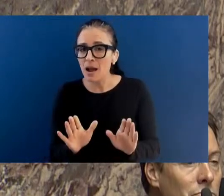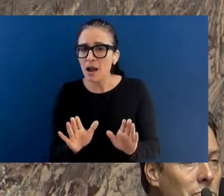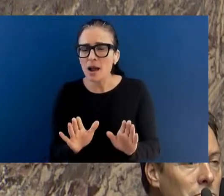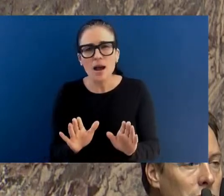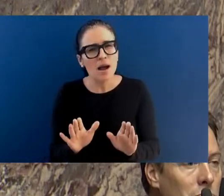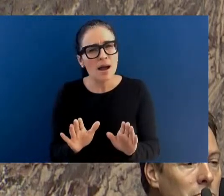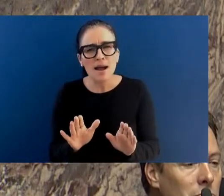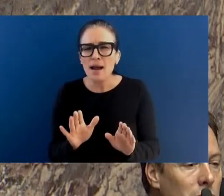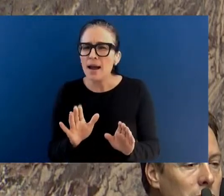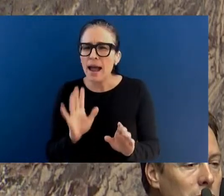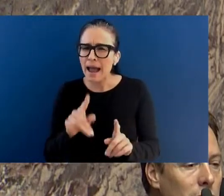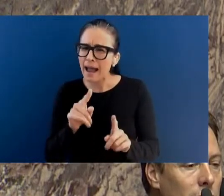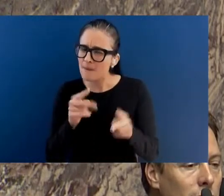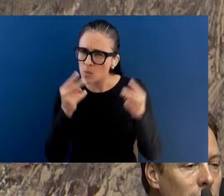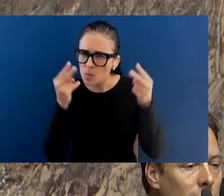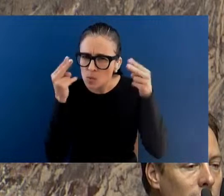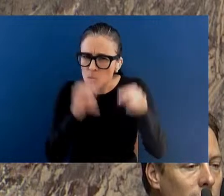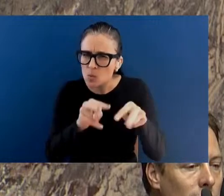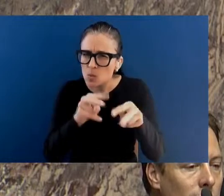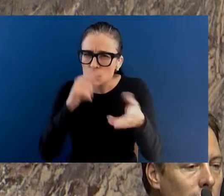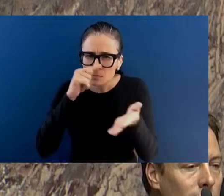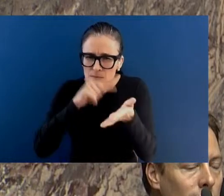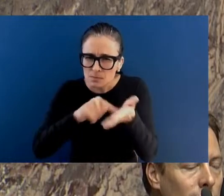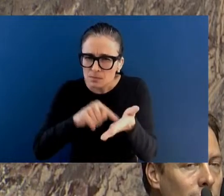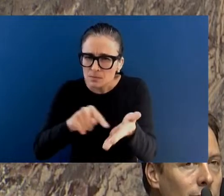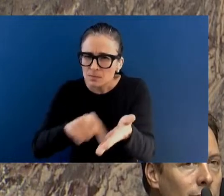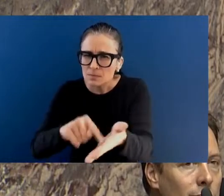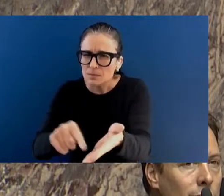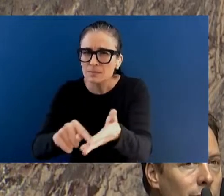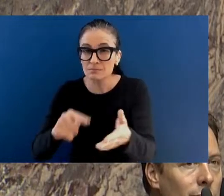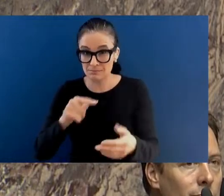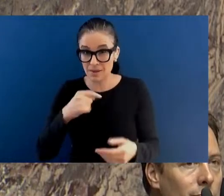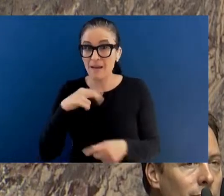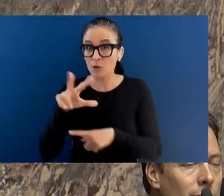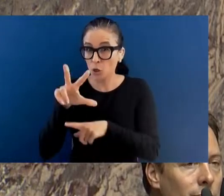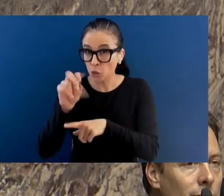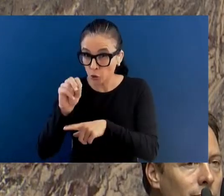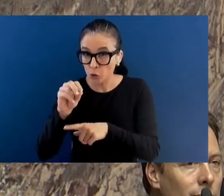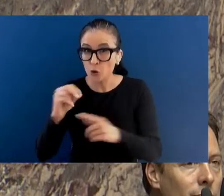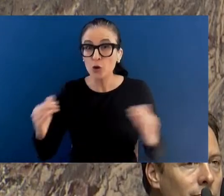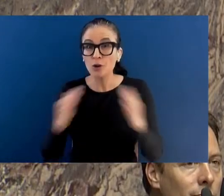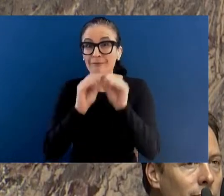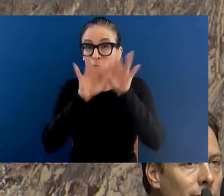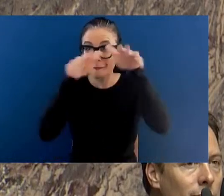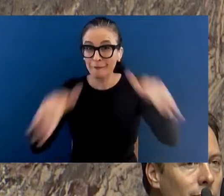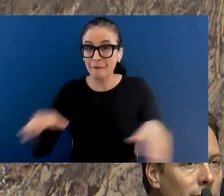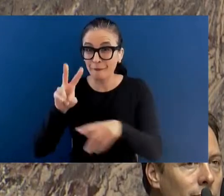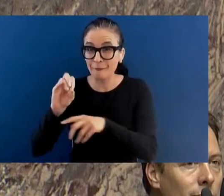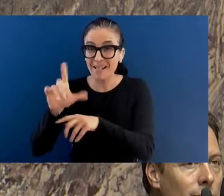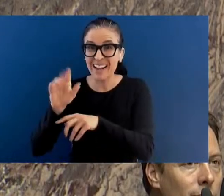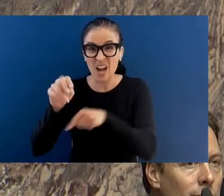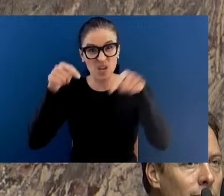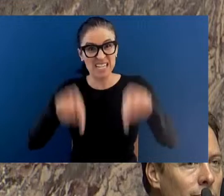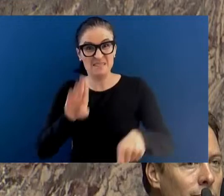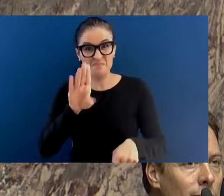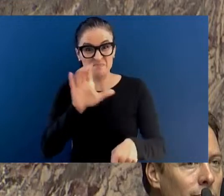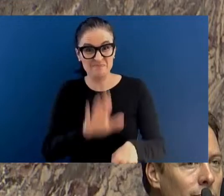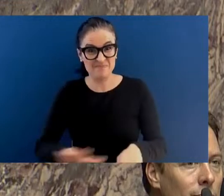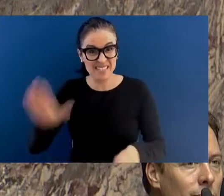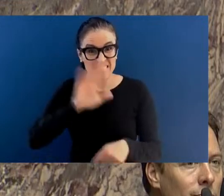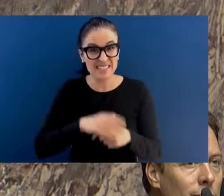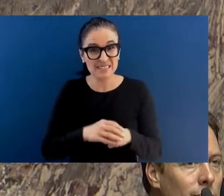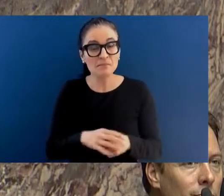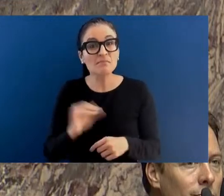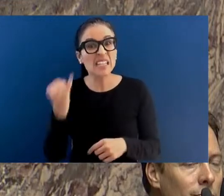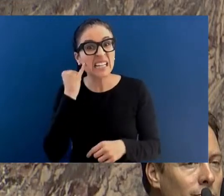of them. Mr. Speaker, the forces that produce these volcanoes are still active, and an event in the Sea to Sky would be life-altering for the people of British